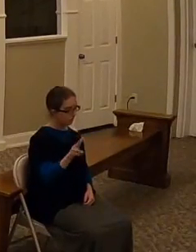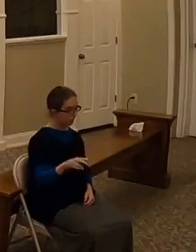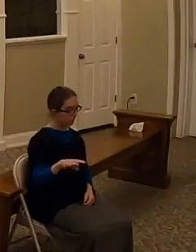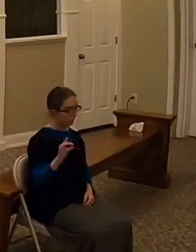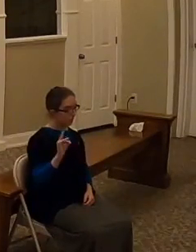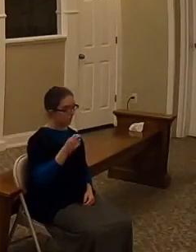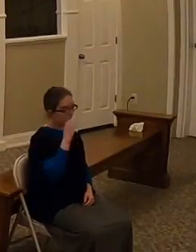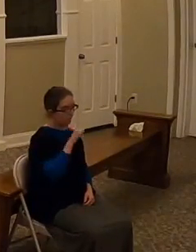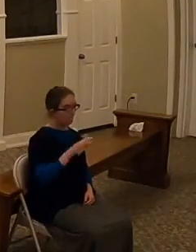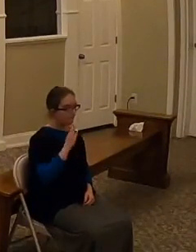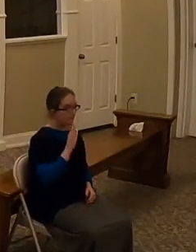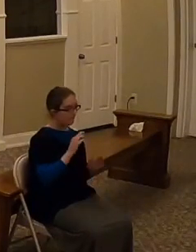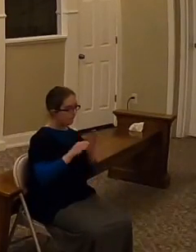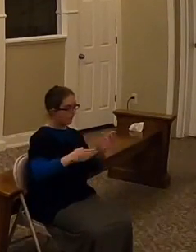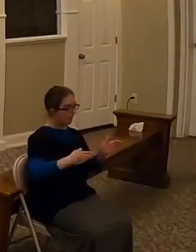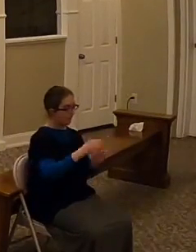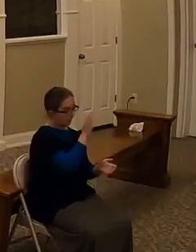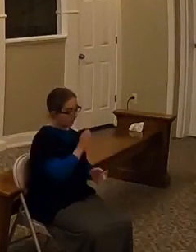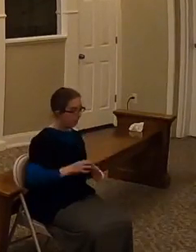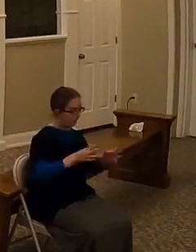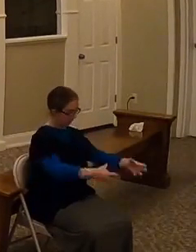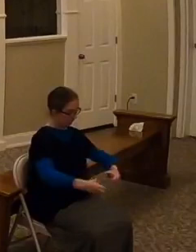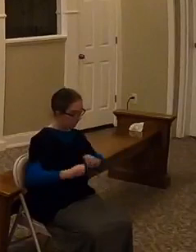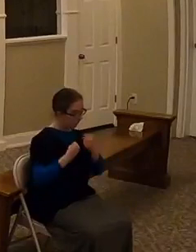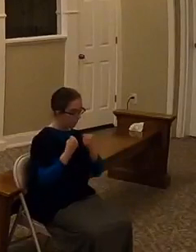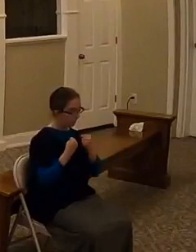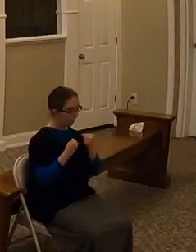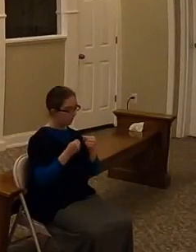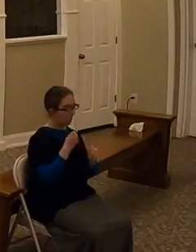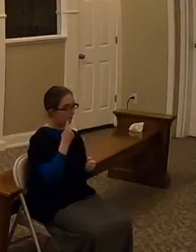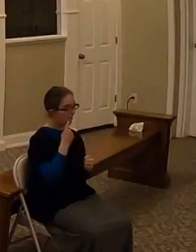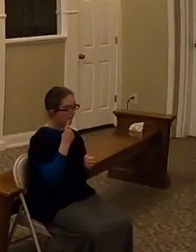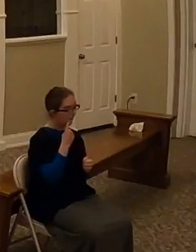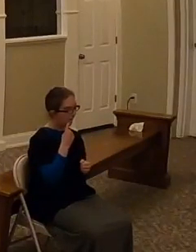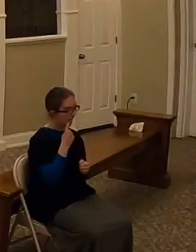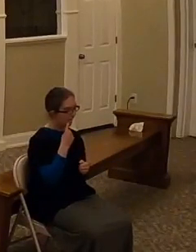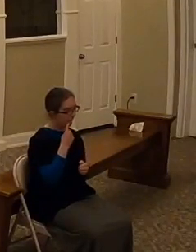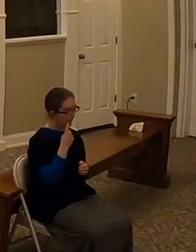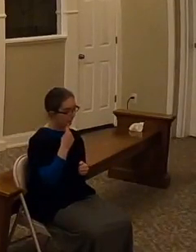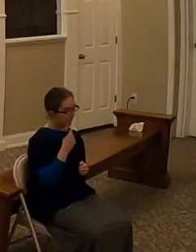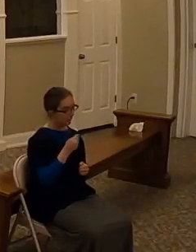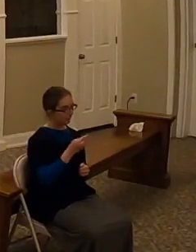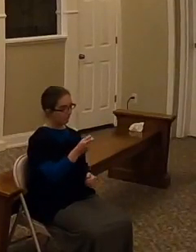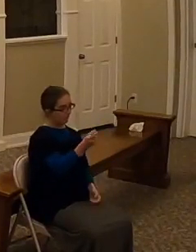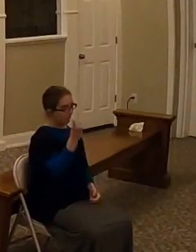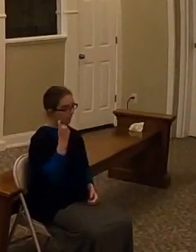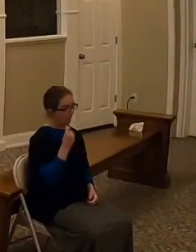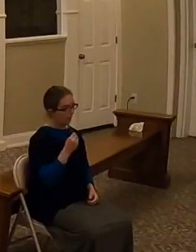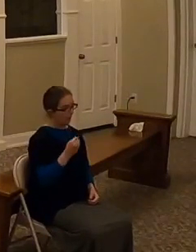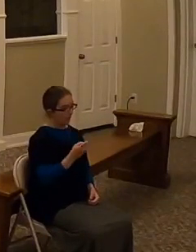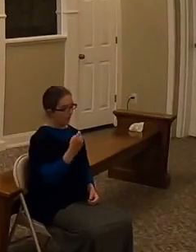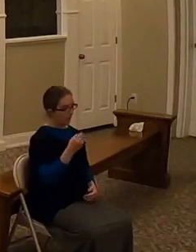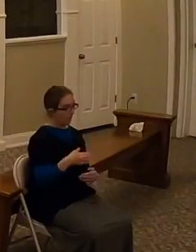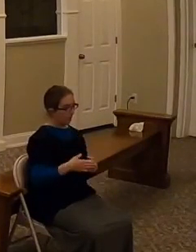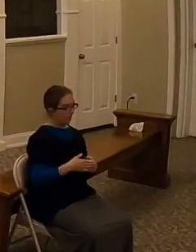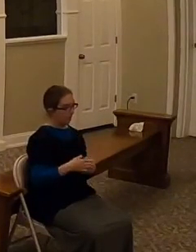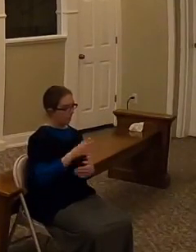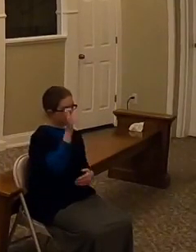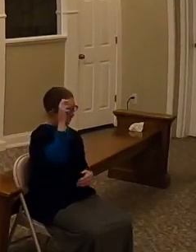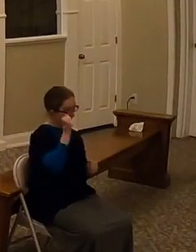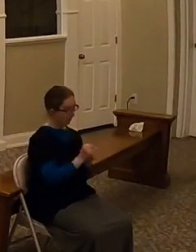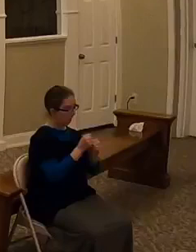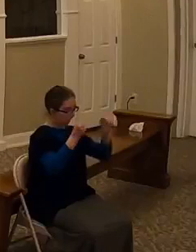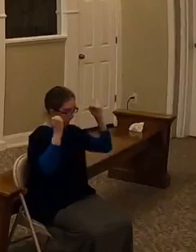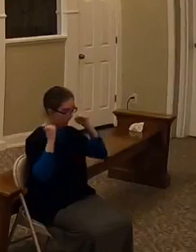then shall the wicked be revealed, the Antichrist, whom the Lord shall consume in the mouth, spirit of his mouth, and shall destroy the brightness of his coming. Even him whose coming is after working of Satan